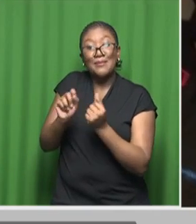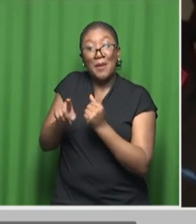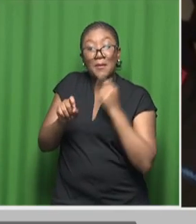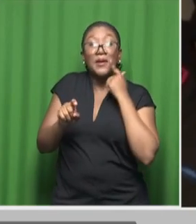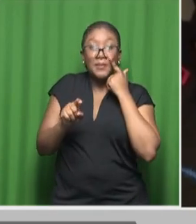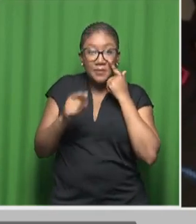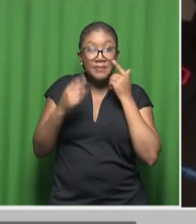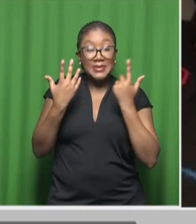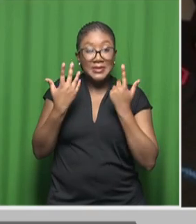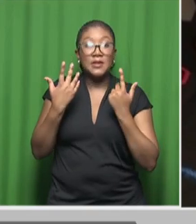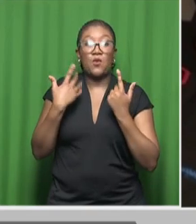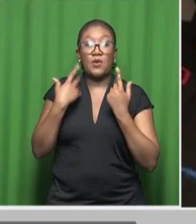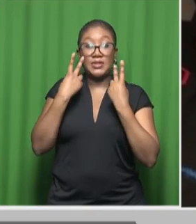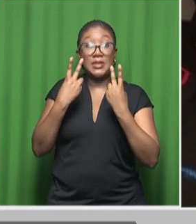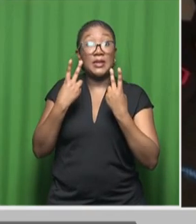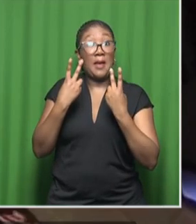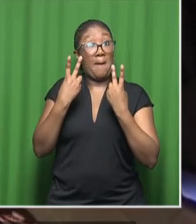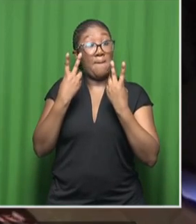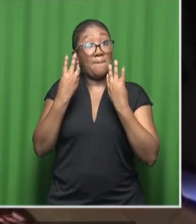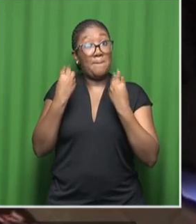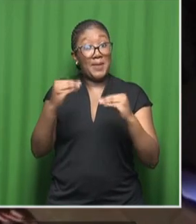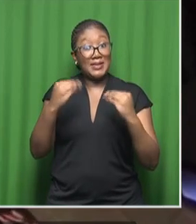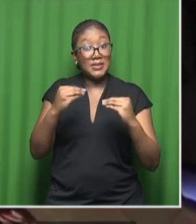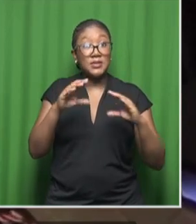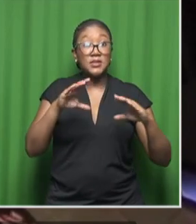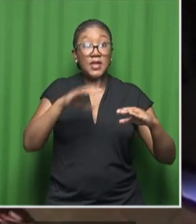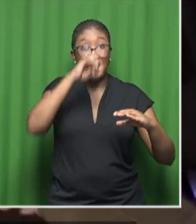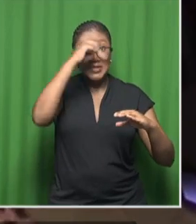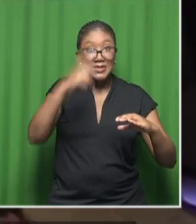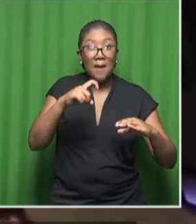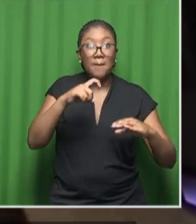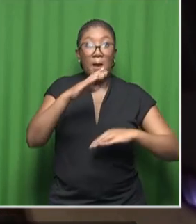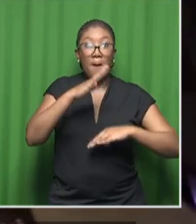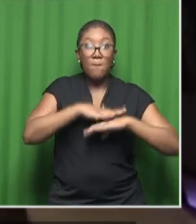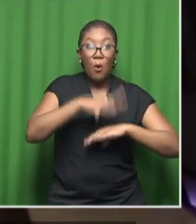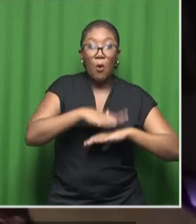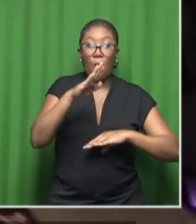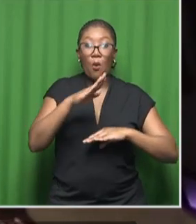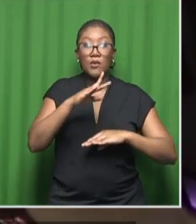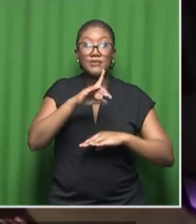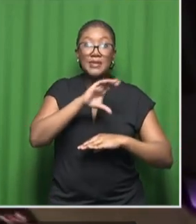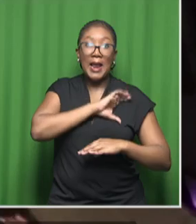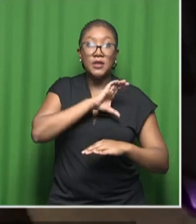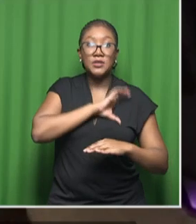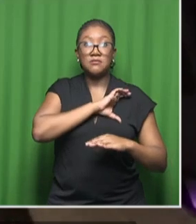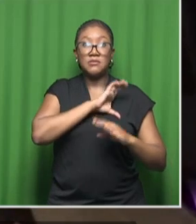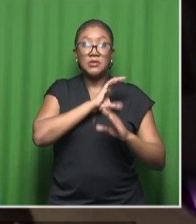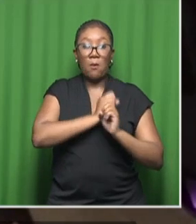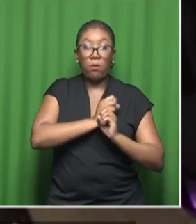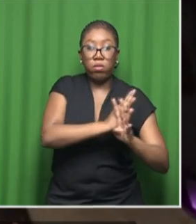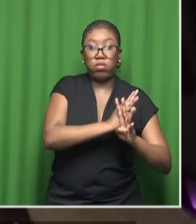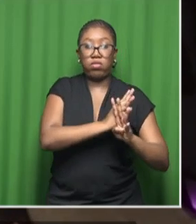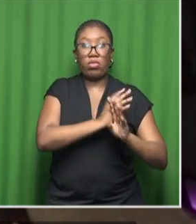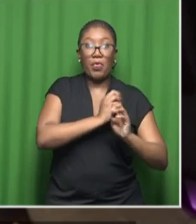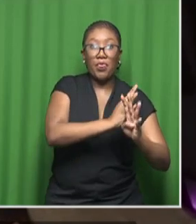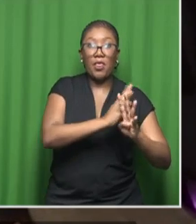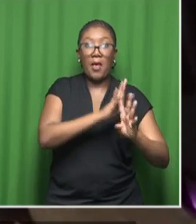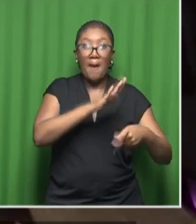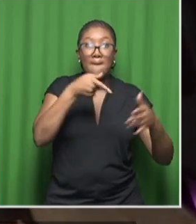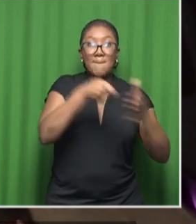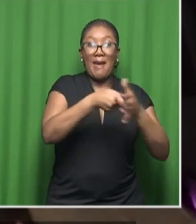lately, because our business in summer has grown more, because South Africa is a summer country, we use